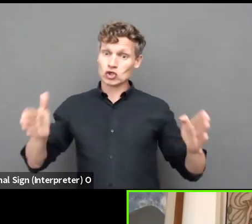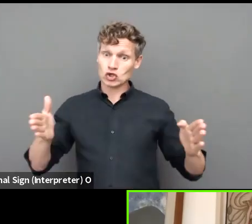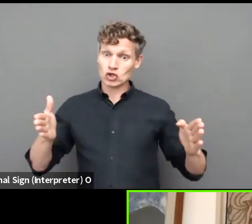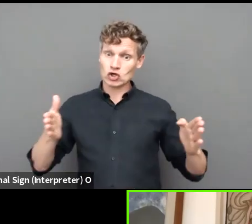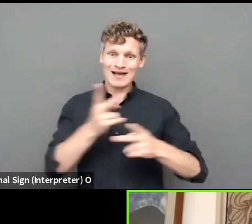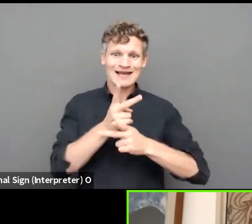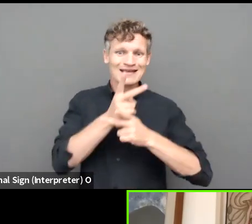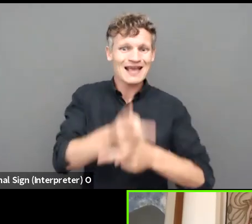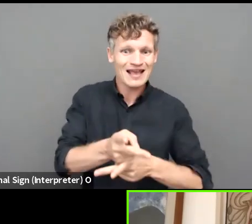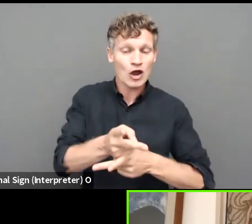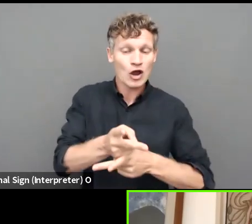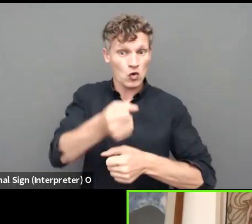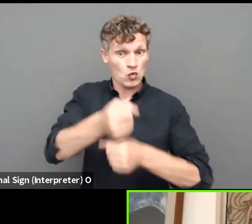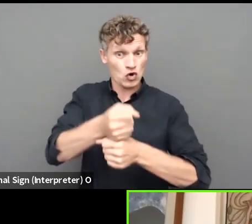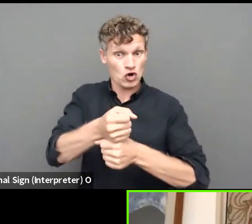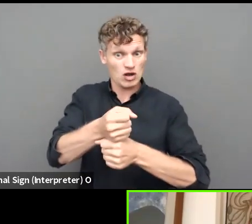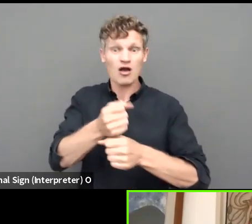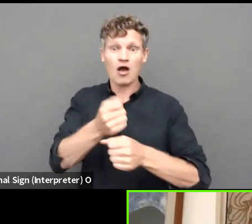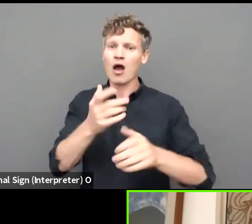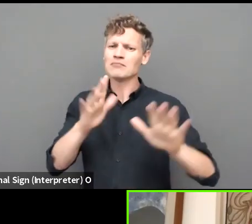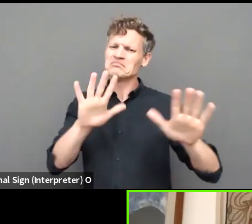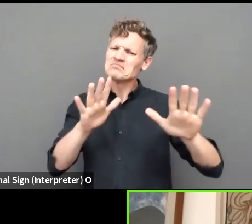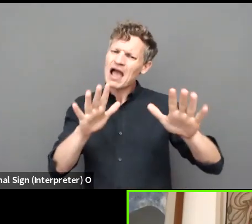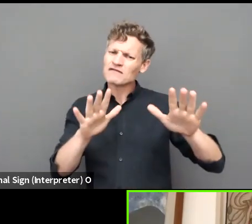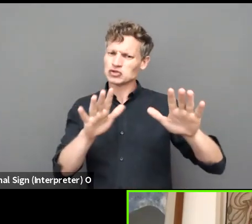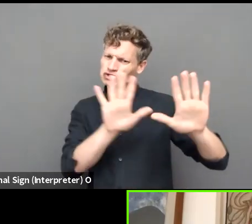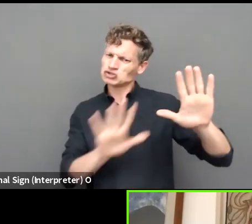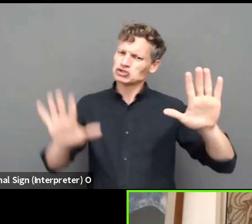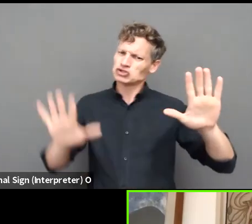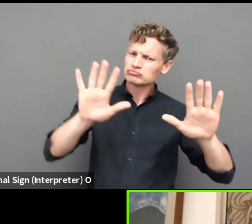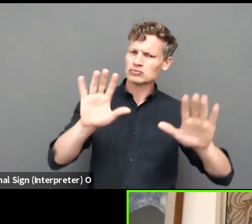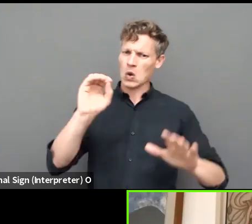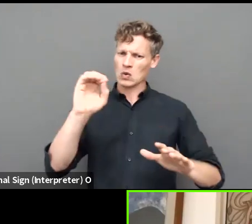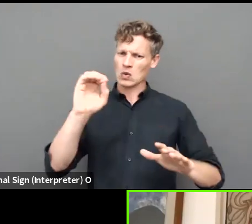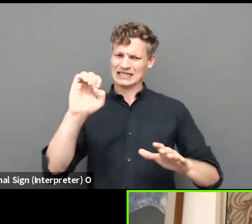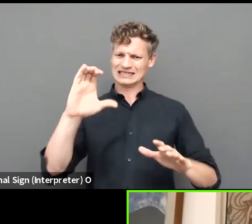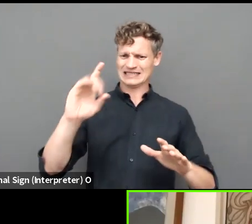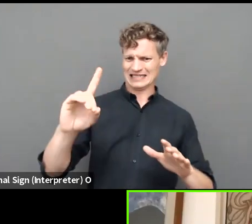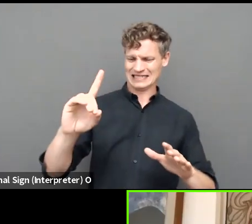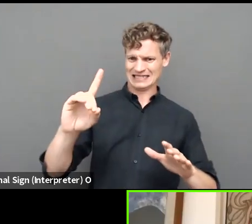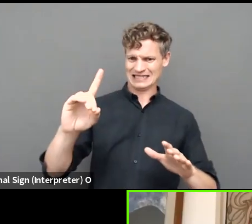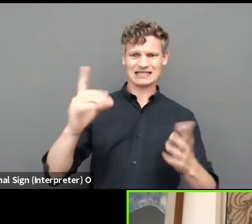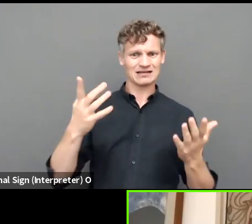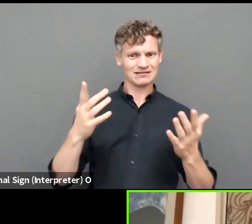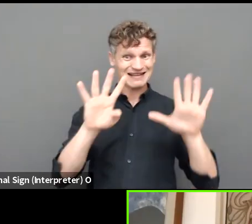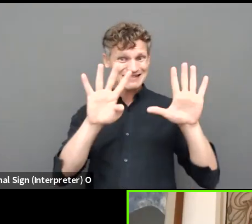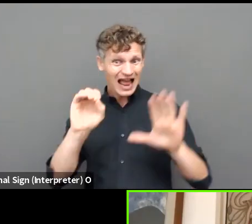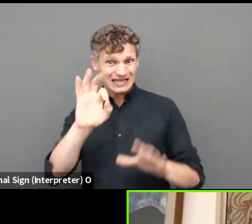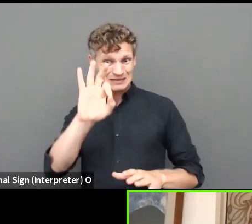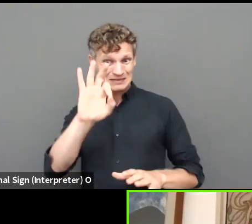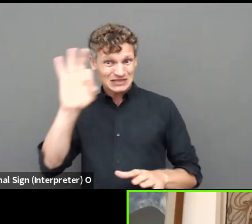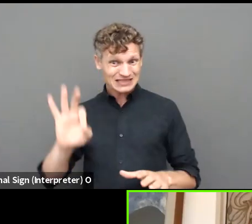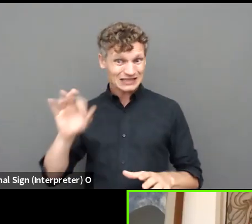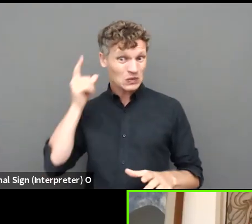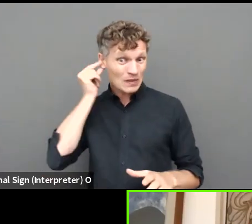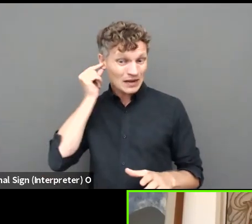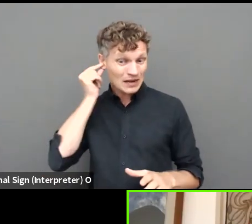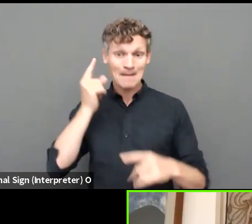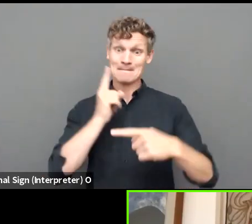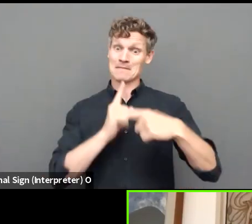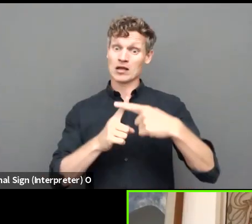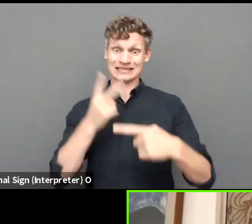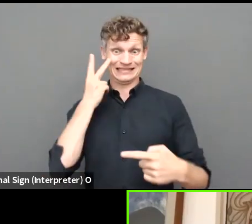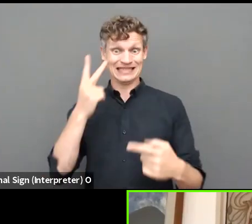across OECD countries. We've also documented an increase in domestic